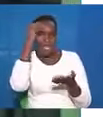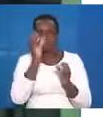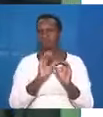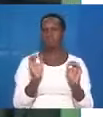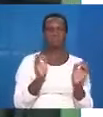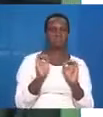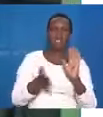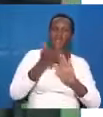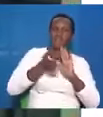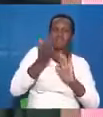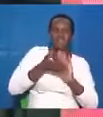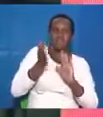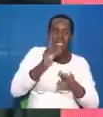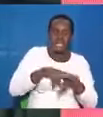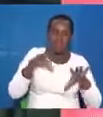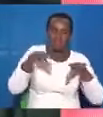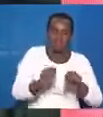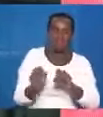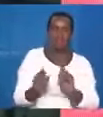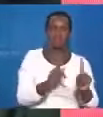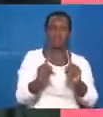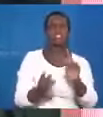to seizing the moment for change.